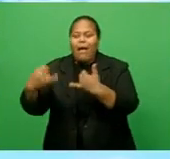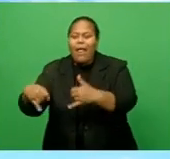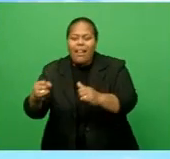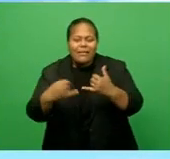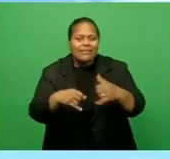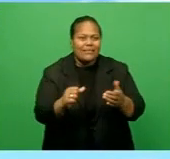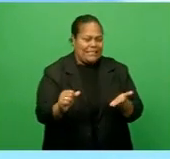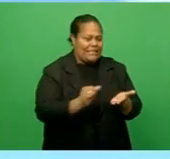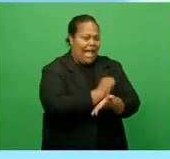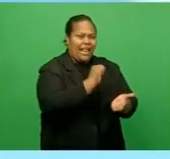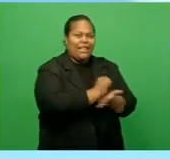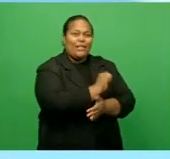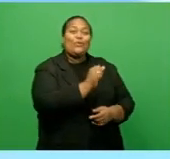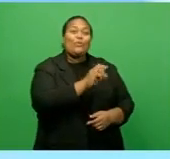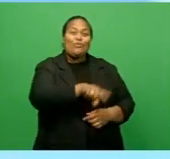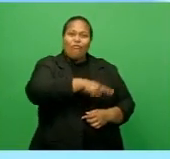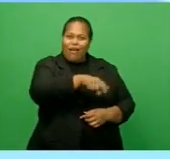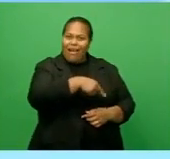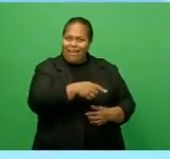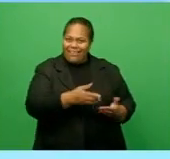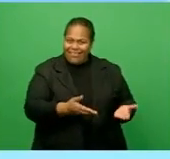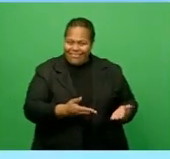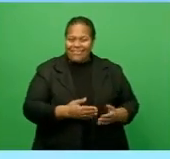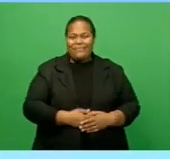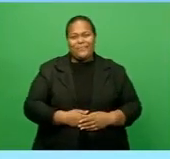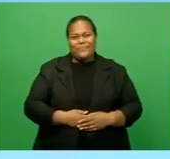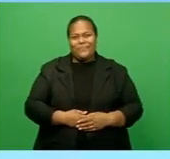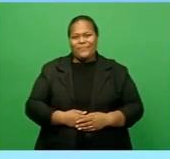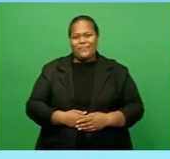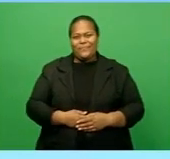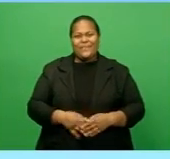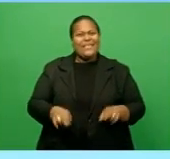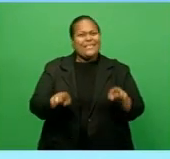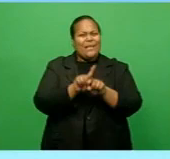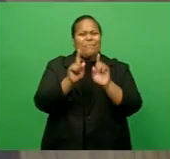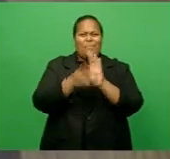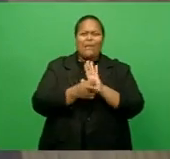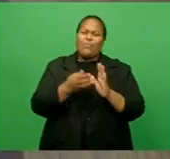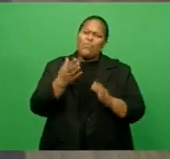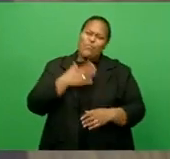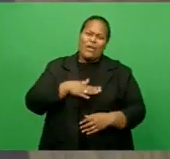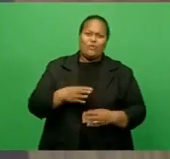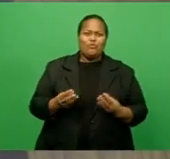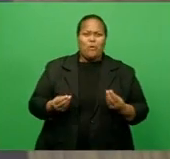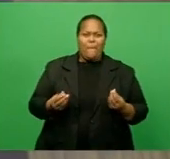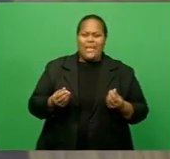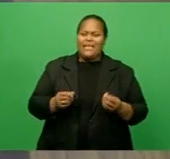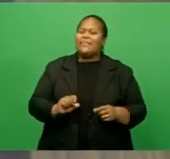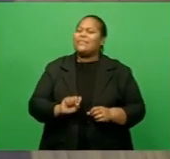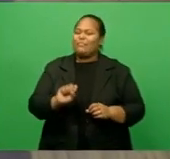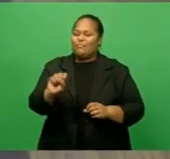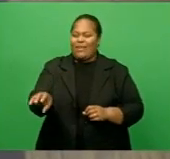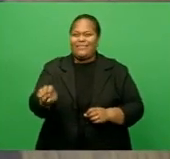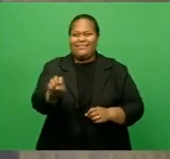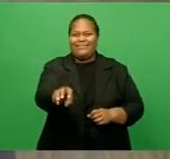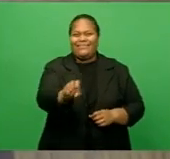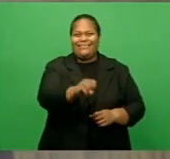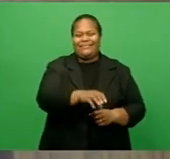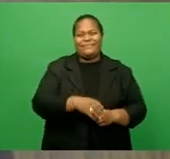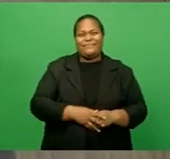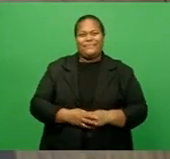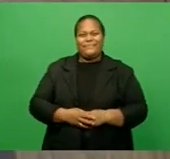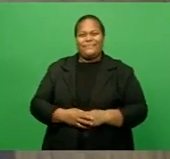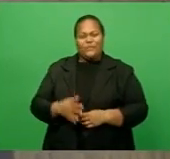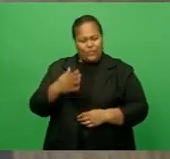Suva, and at the same time kind of provide them groceries, and I try to make it cheap